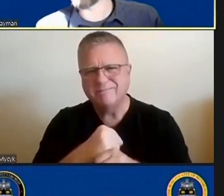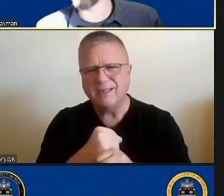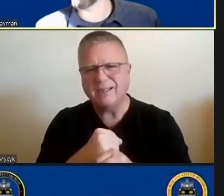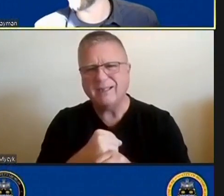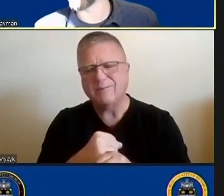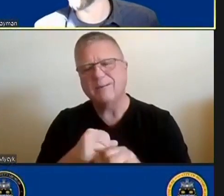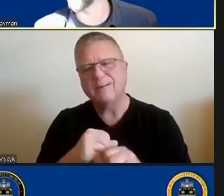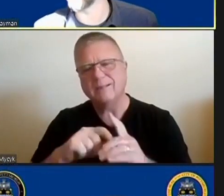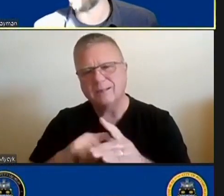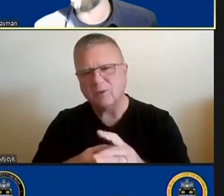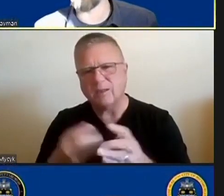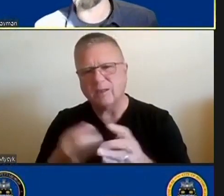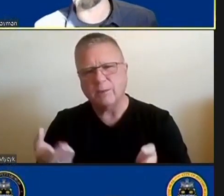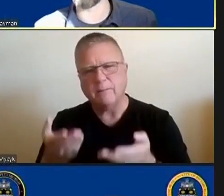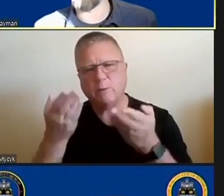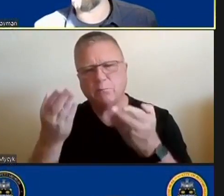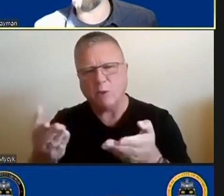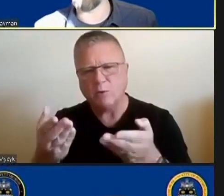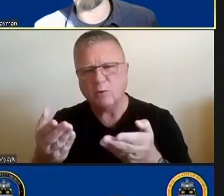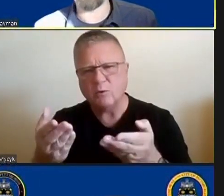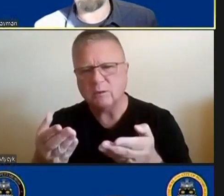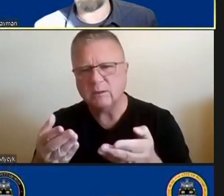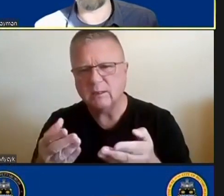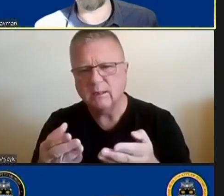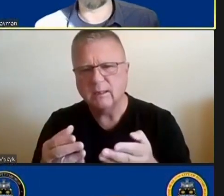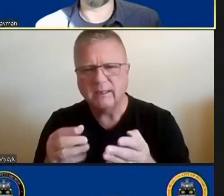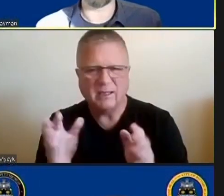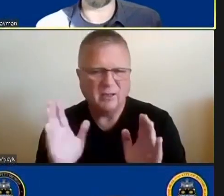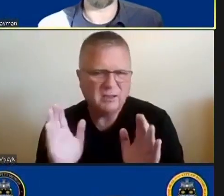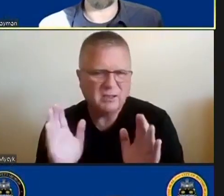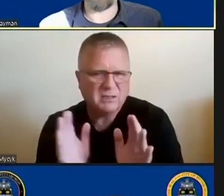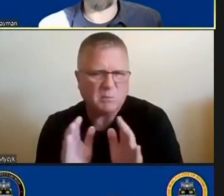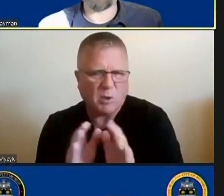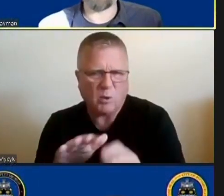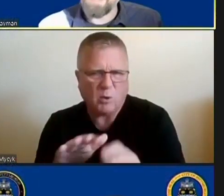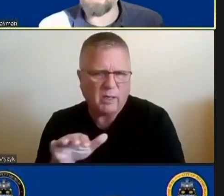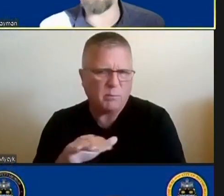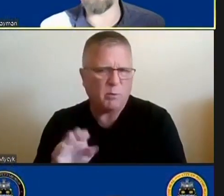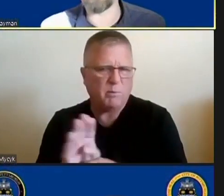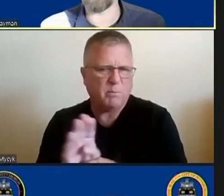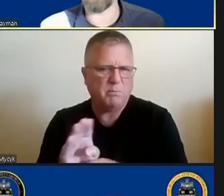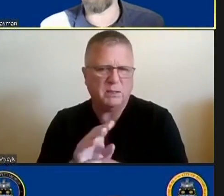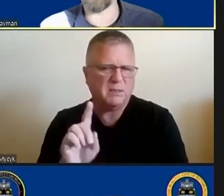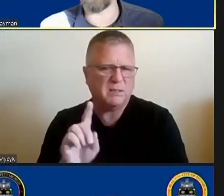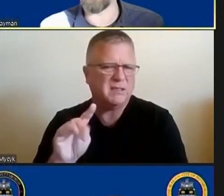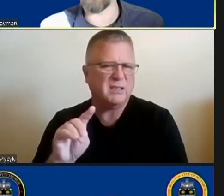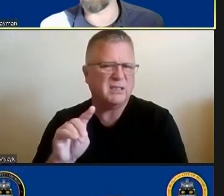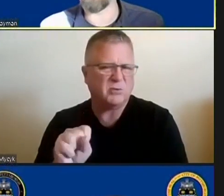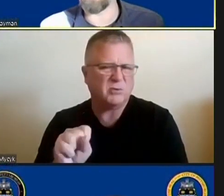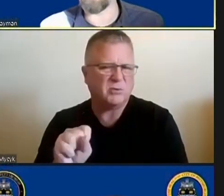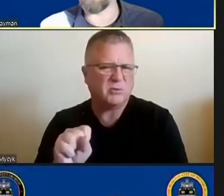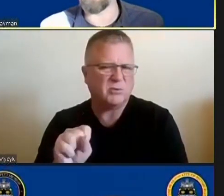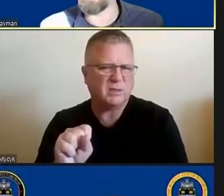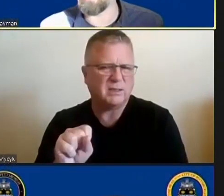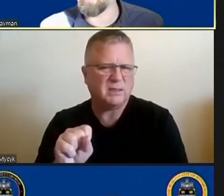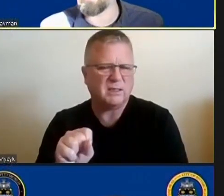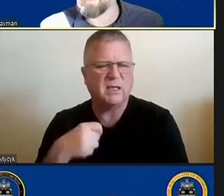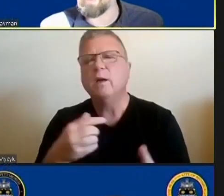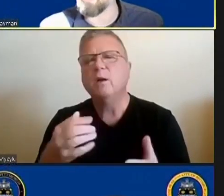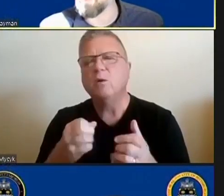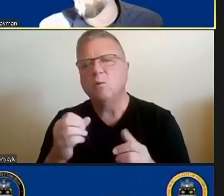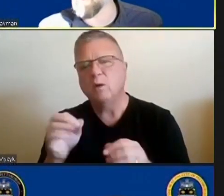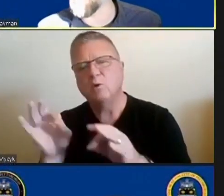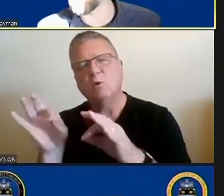starting to be proposed in our small, sort of intimate neighborhood business districts. And we wanted to revisit